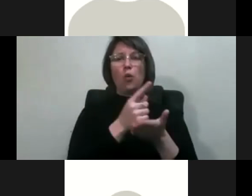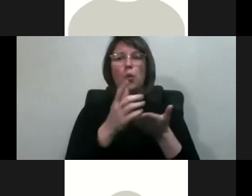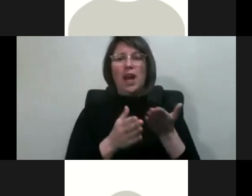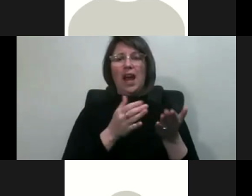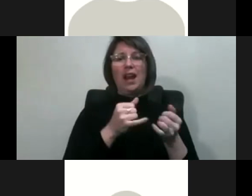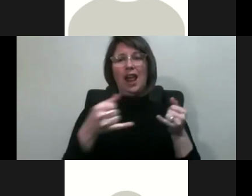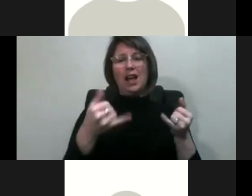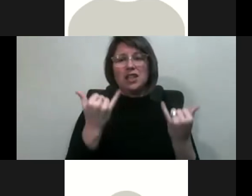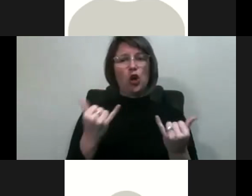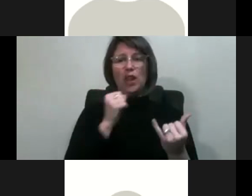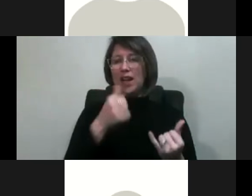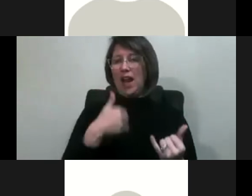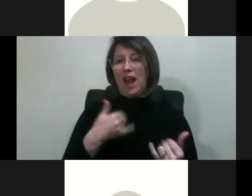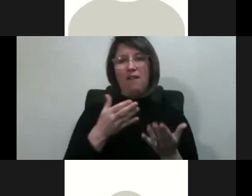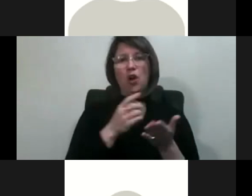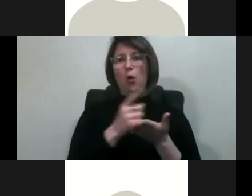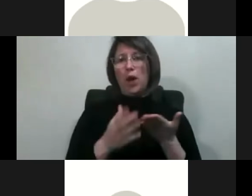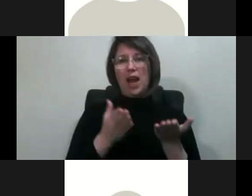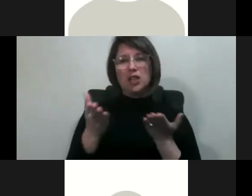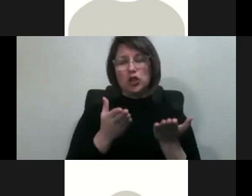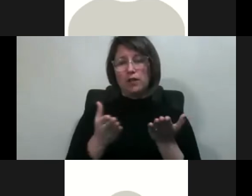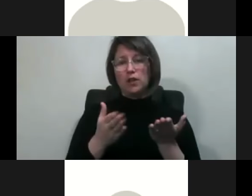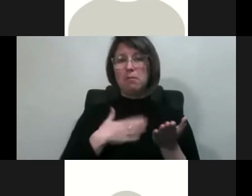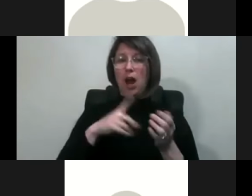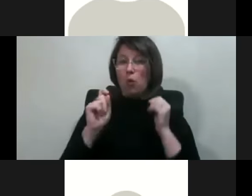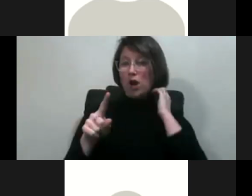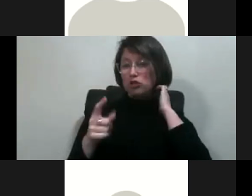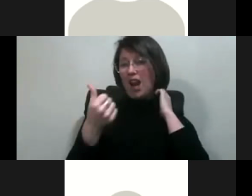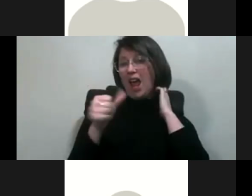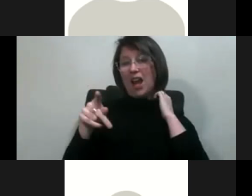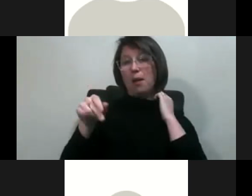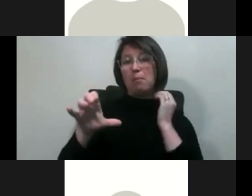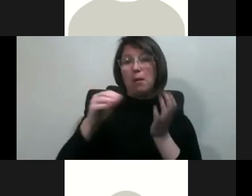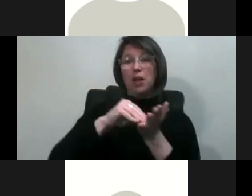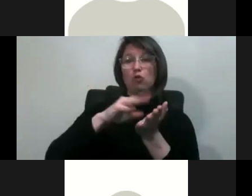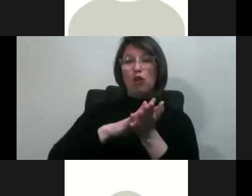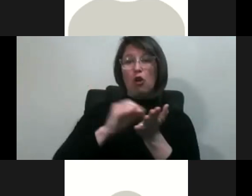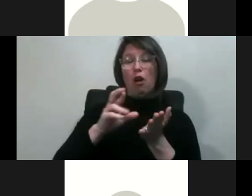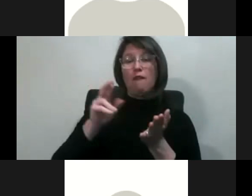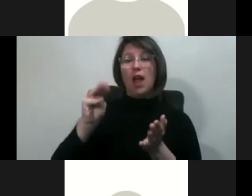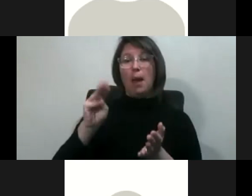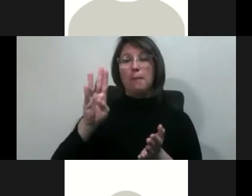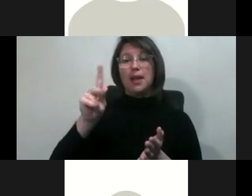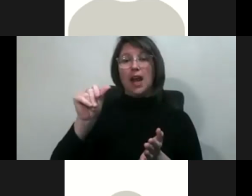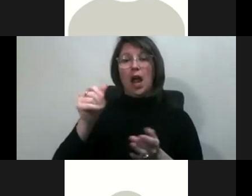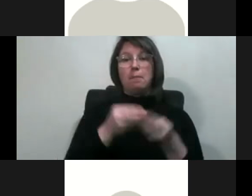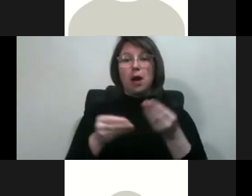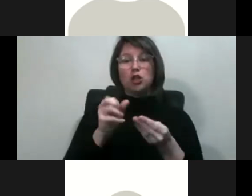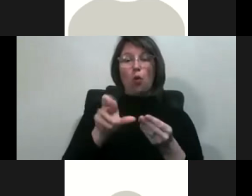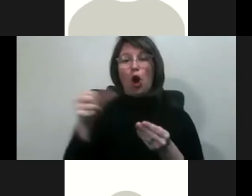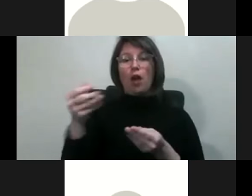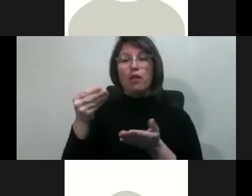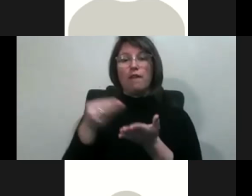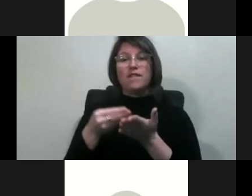service. And then my question would be, is there any public record of the MBTA budget or the financial